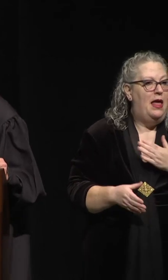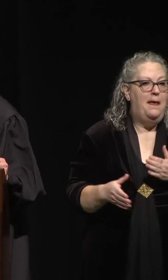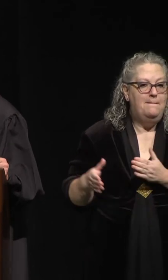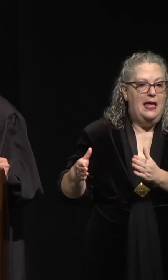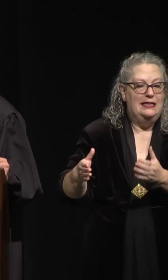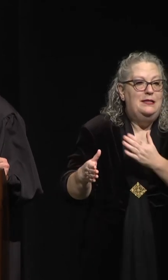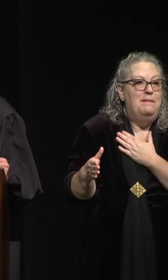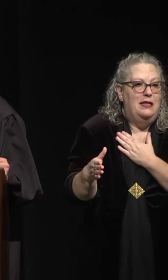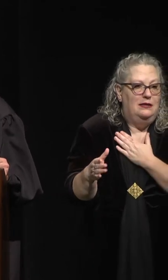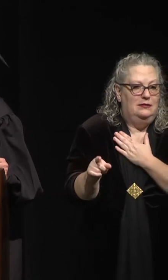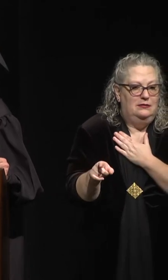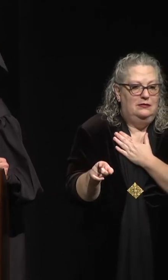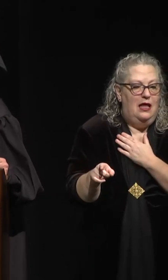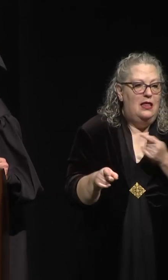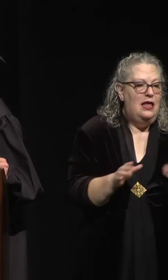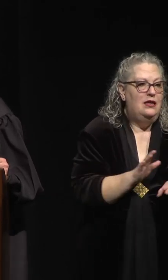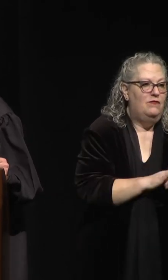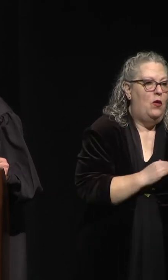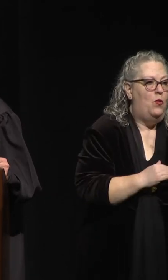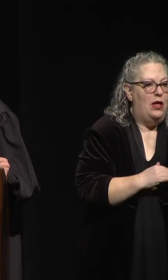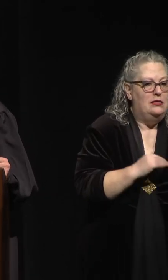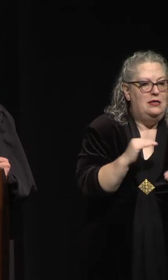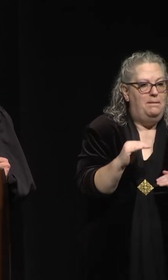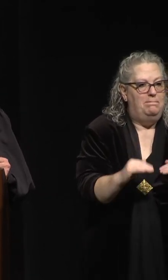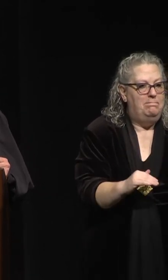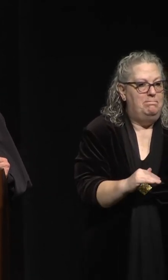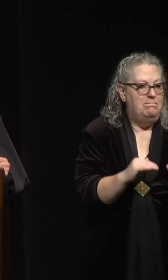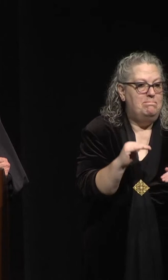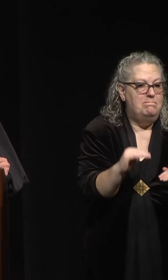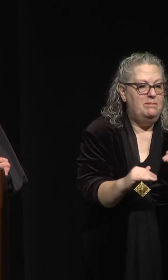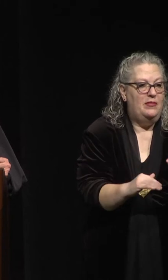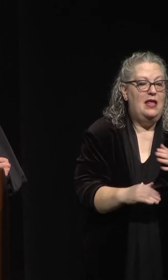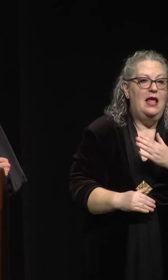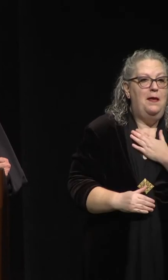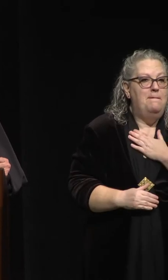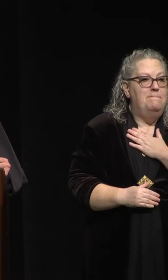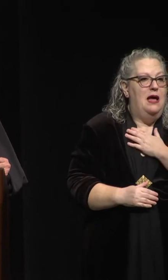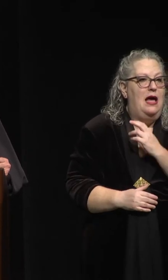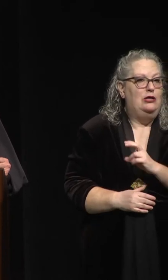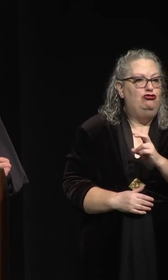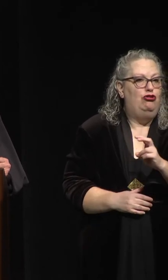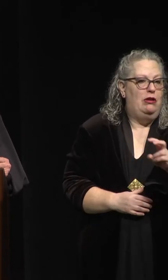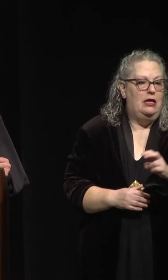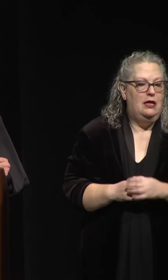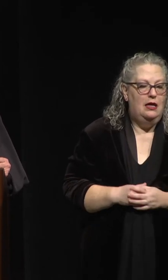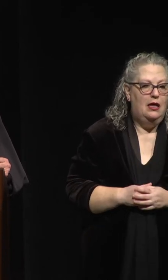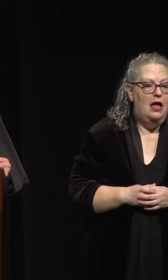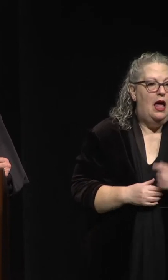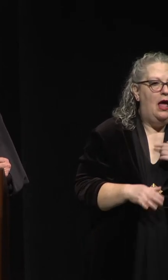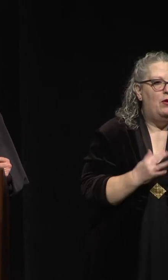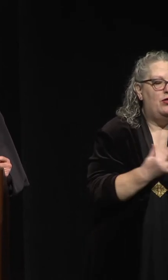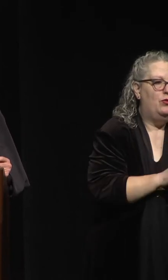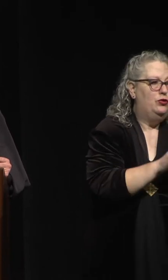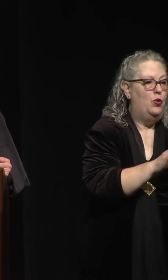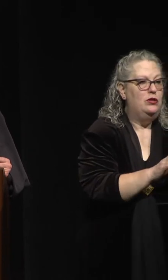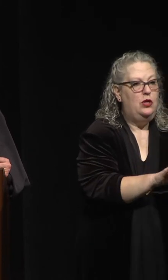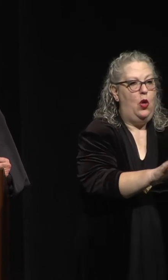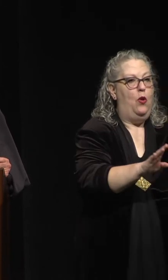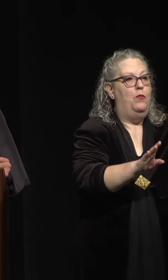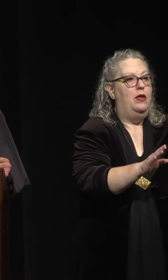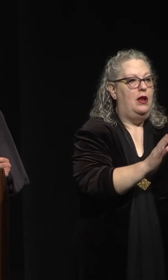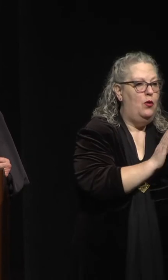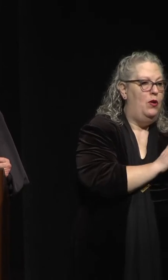path. It developed one step at a time. It was my journey. I walked through doors that opened for